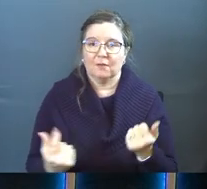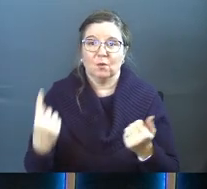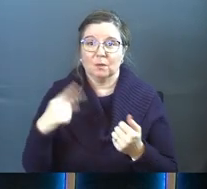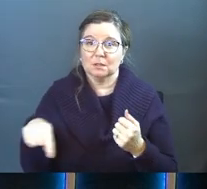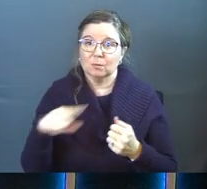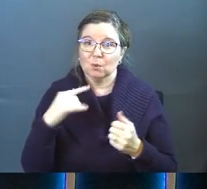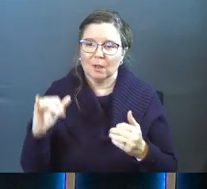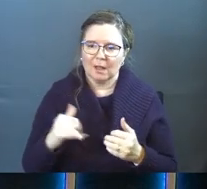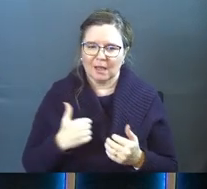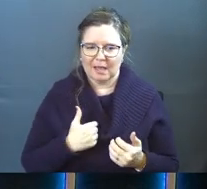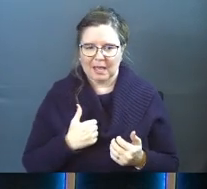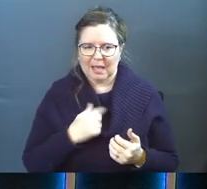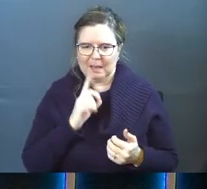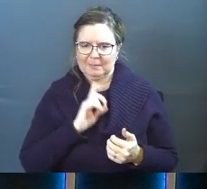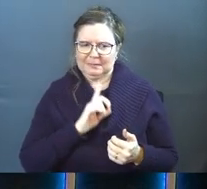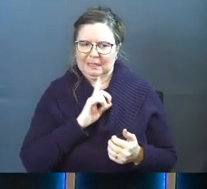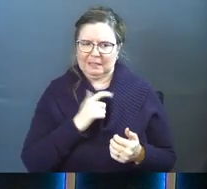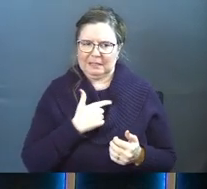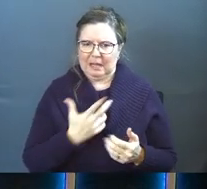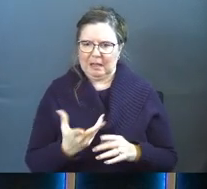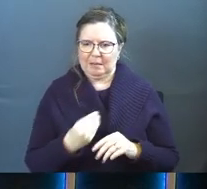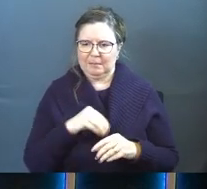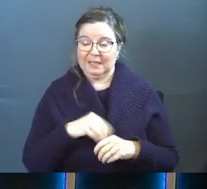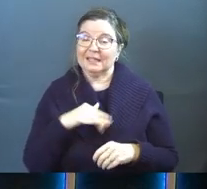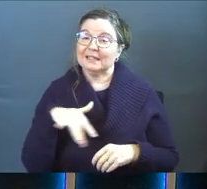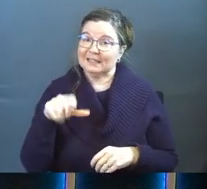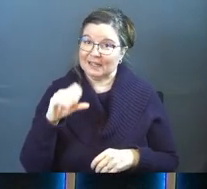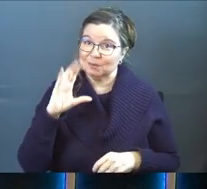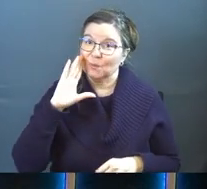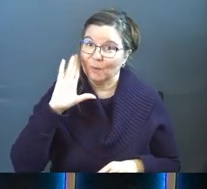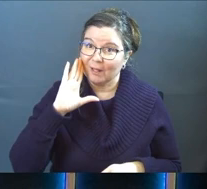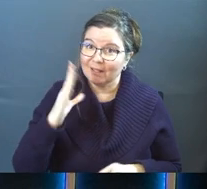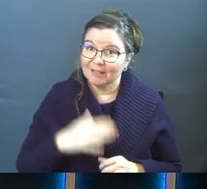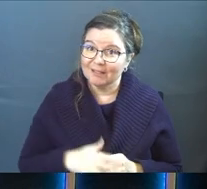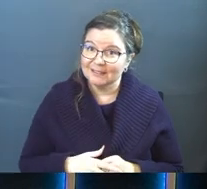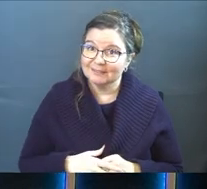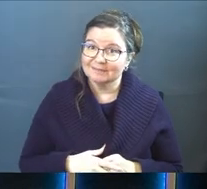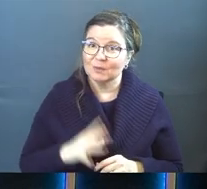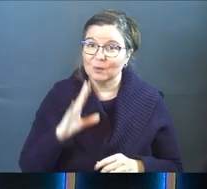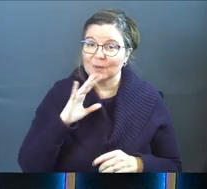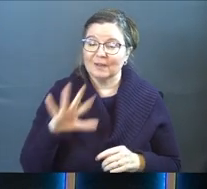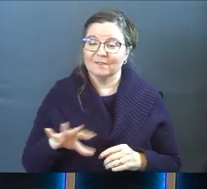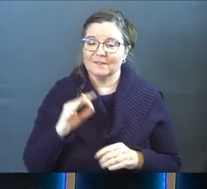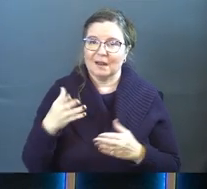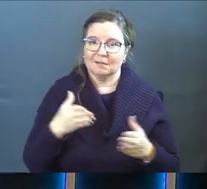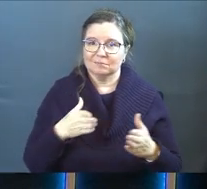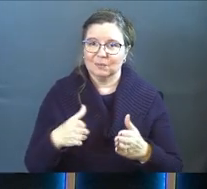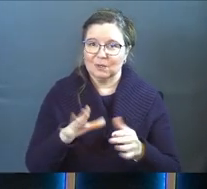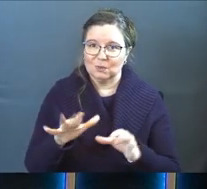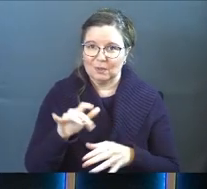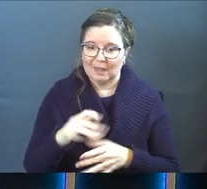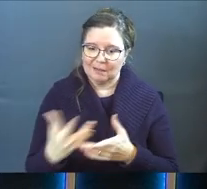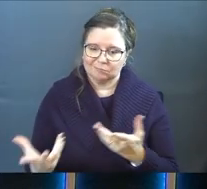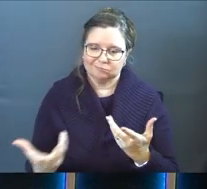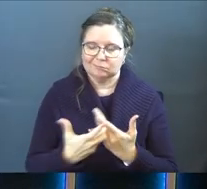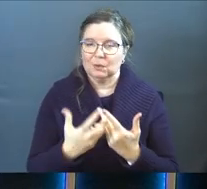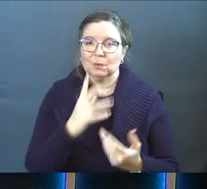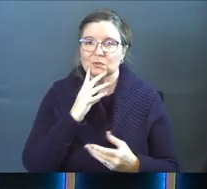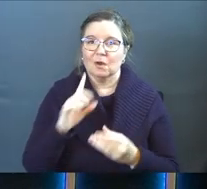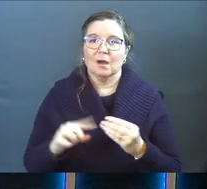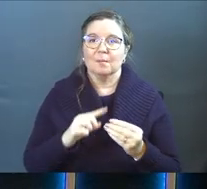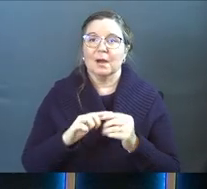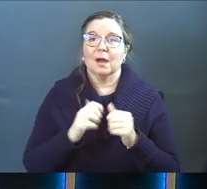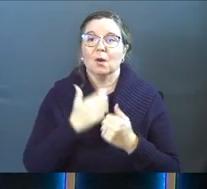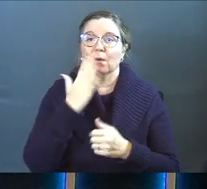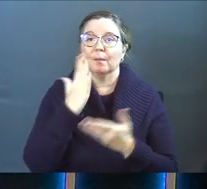everybody. And some of you guys are like, I'm single and you're not scooping me up. Yes, we're going to. We're going to find our way to do that, and we're going to be talking